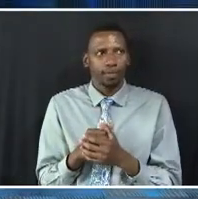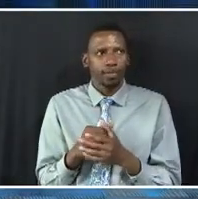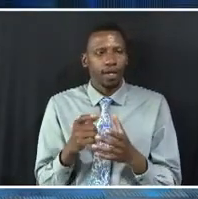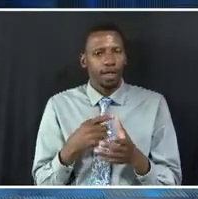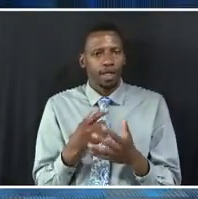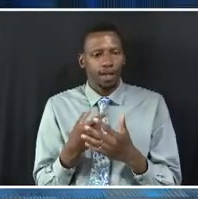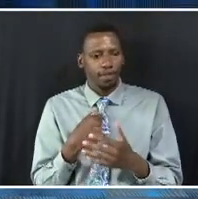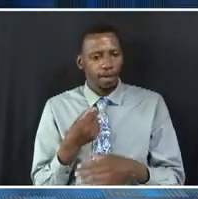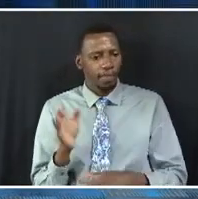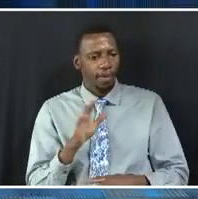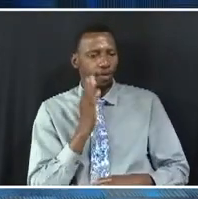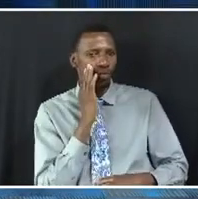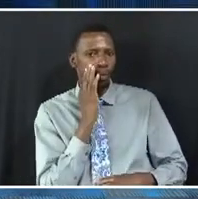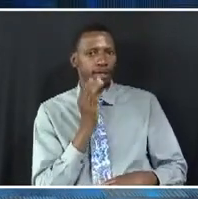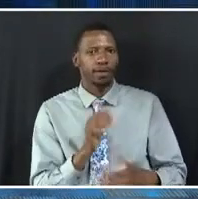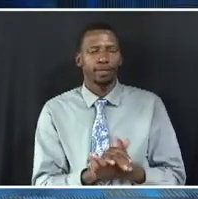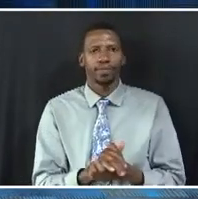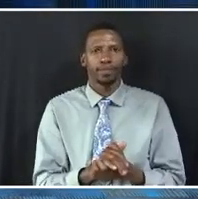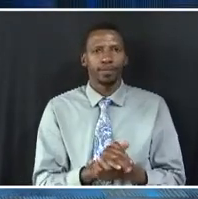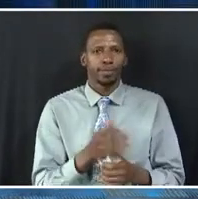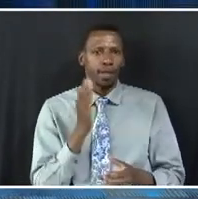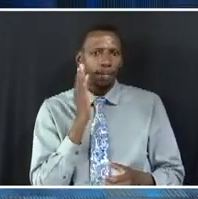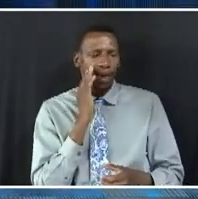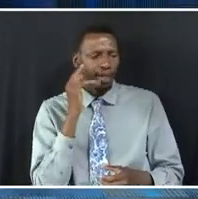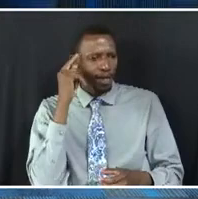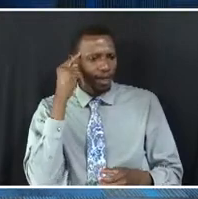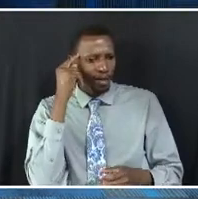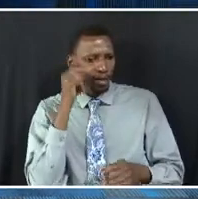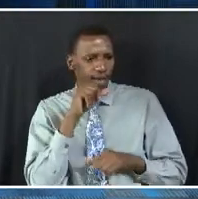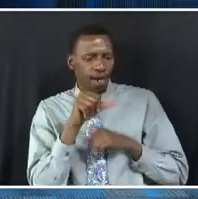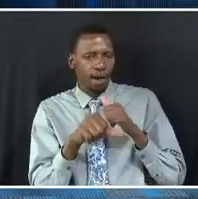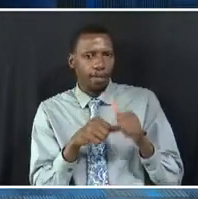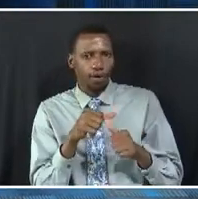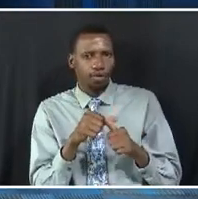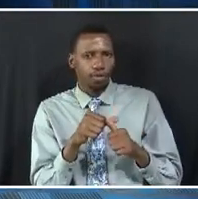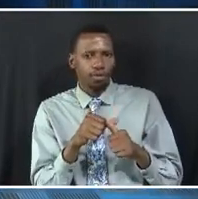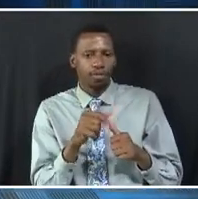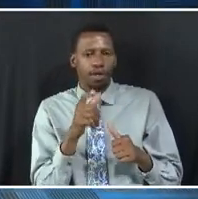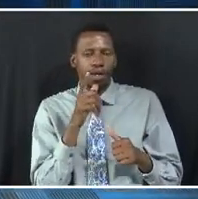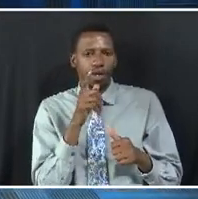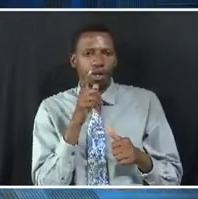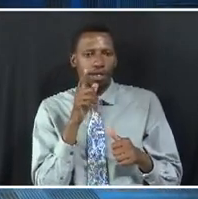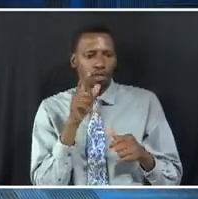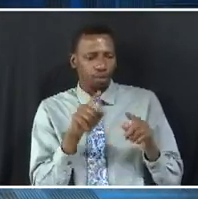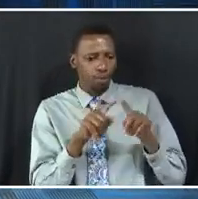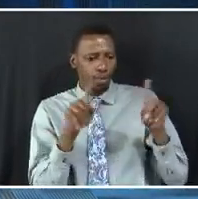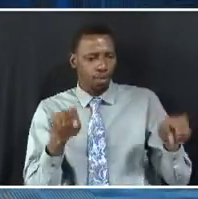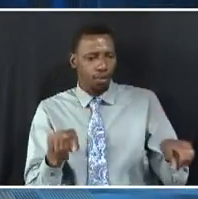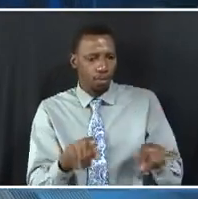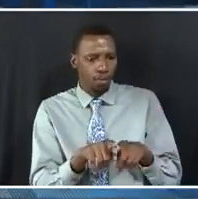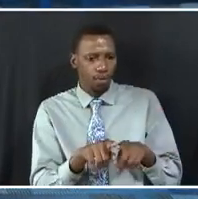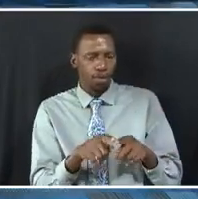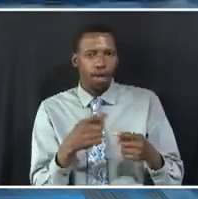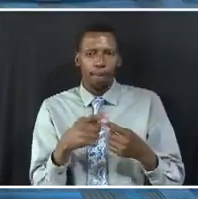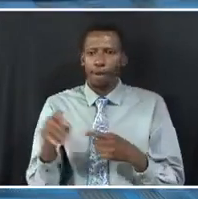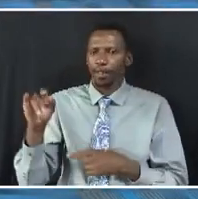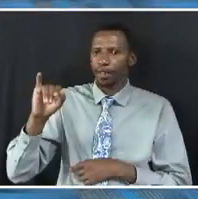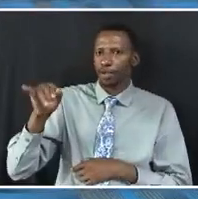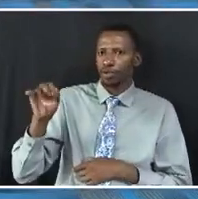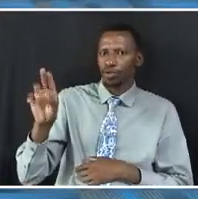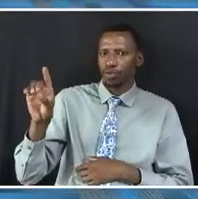mothers. Mothers think about lunchbox while Judas thinks about the cash box. I'm not saying wild